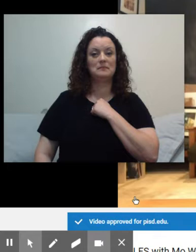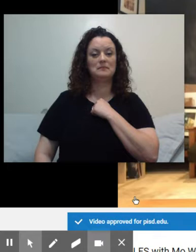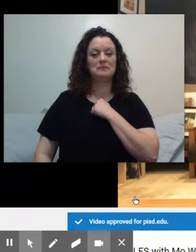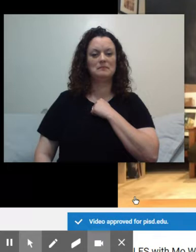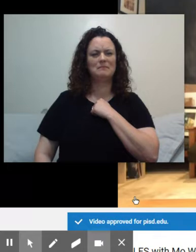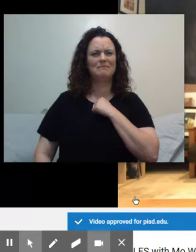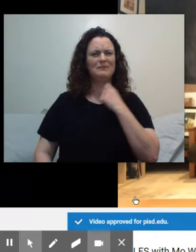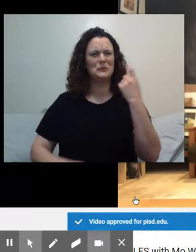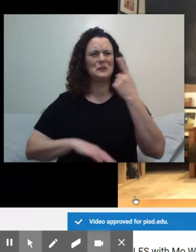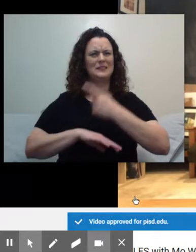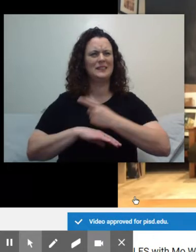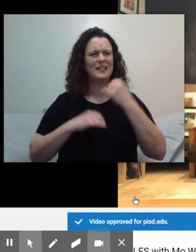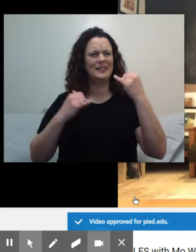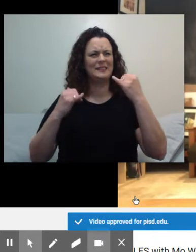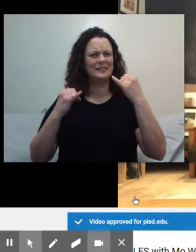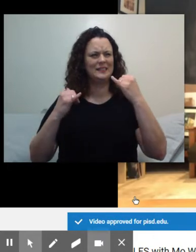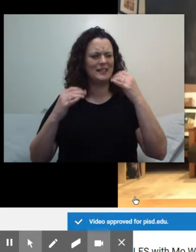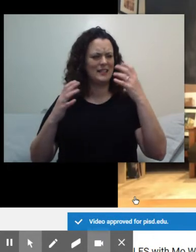What day is today?